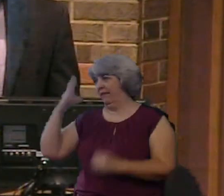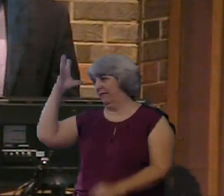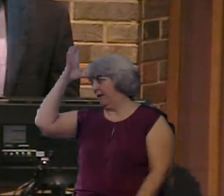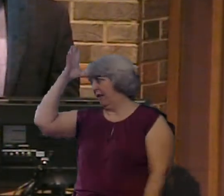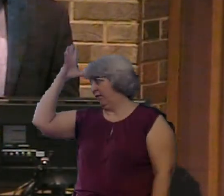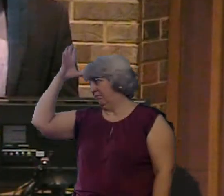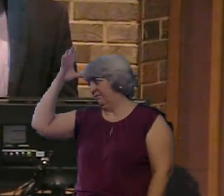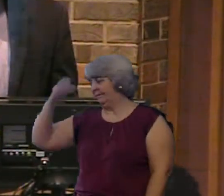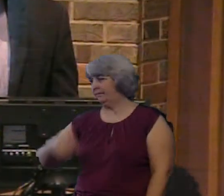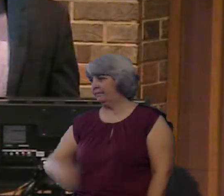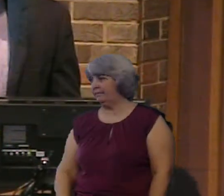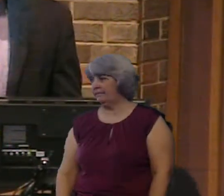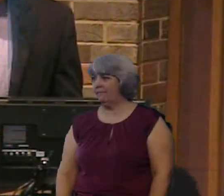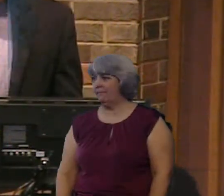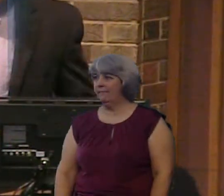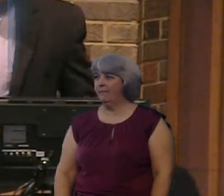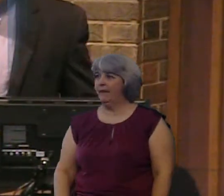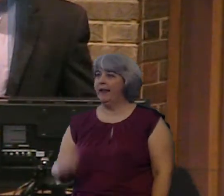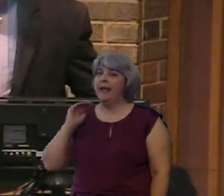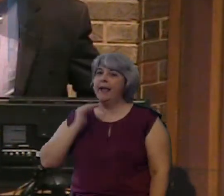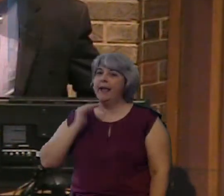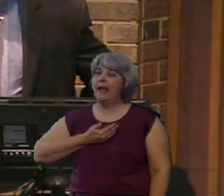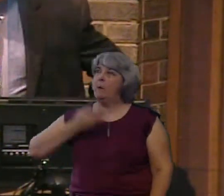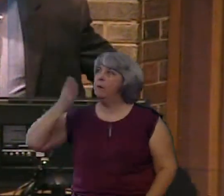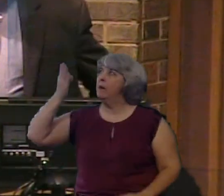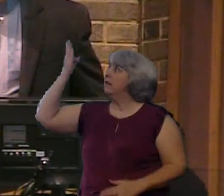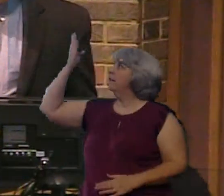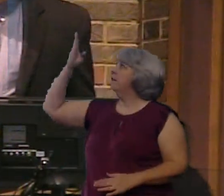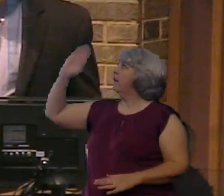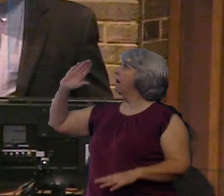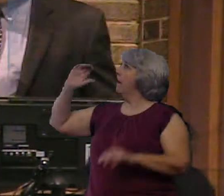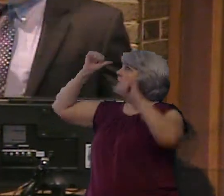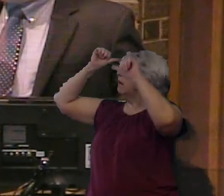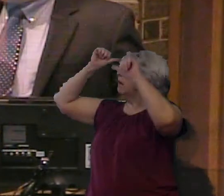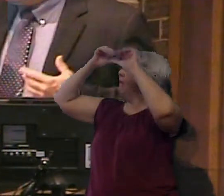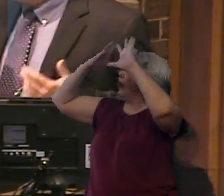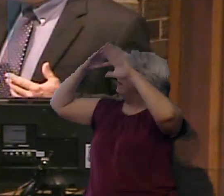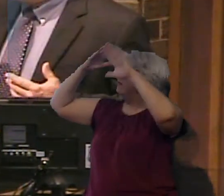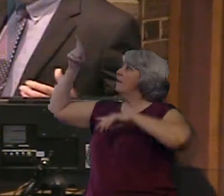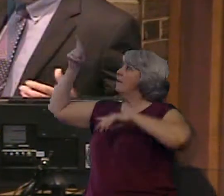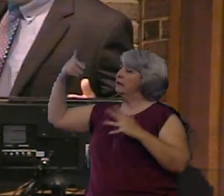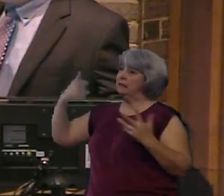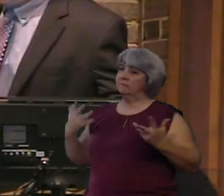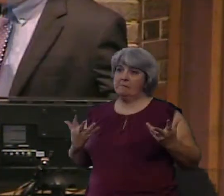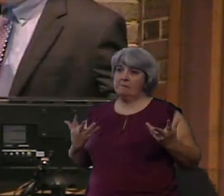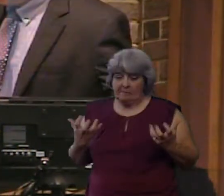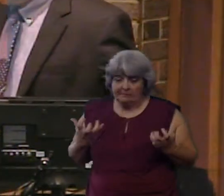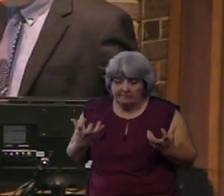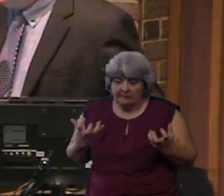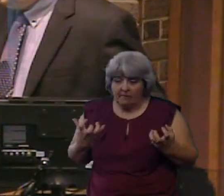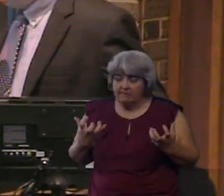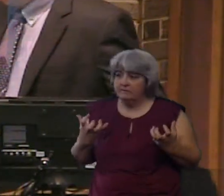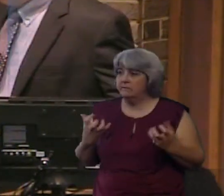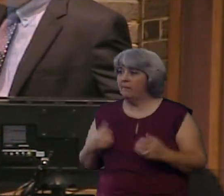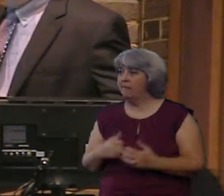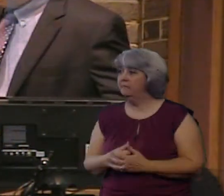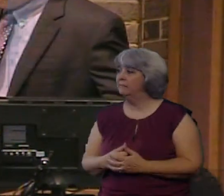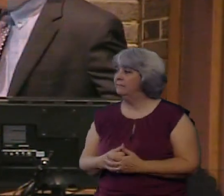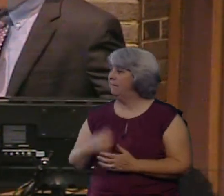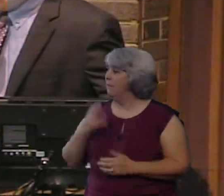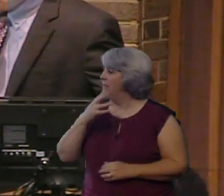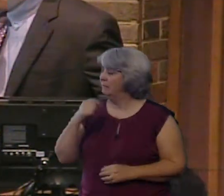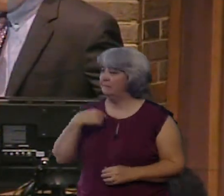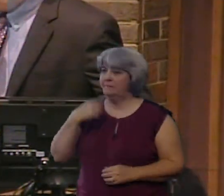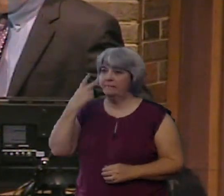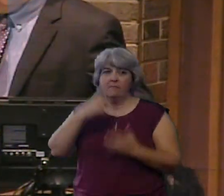And from our God and Father, we have desires. And when we look back and see what God was to His people